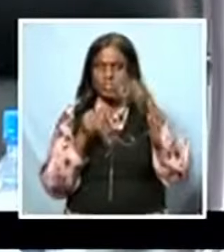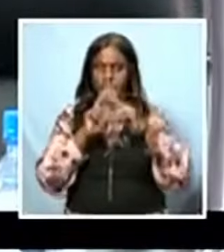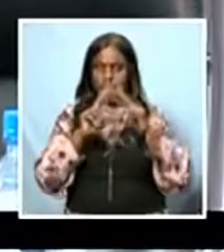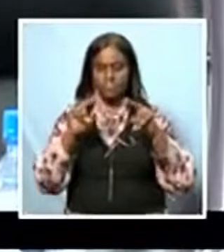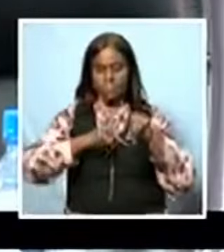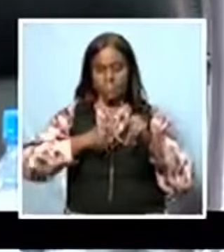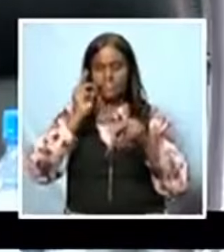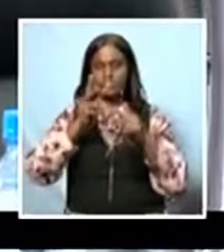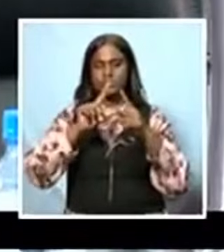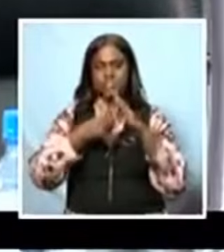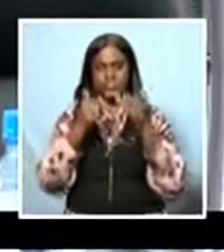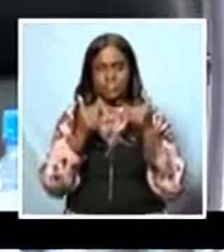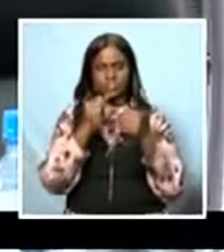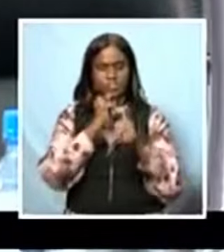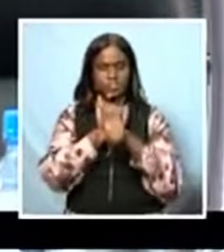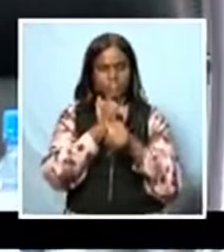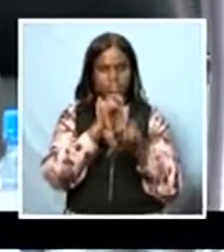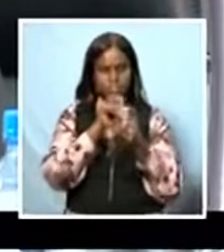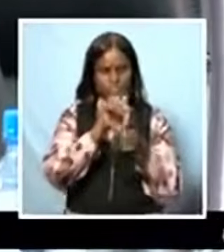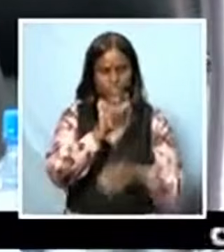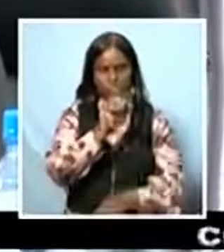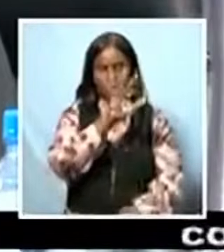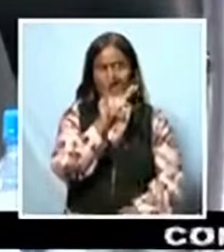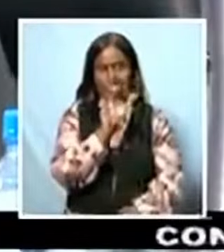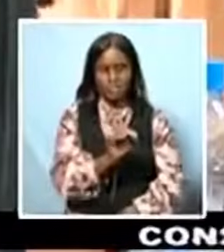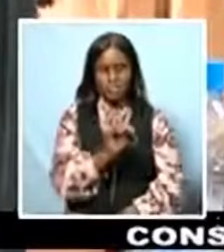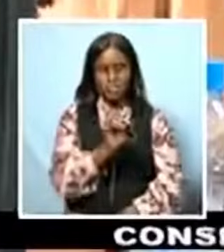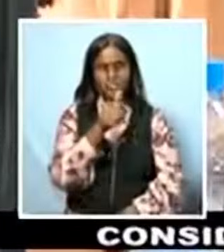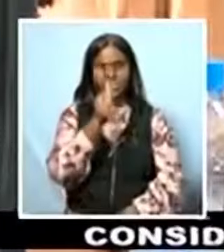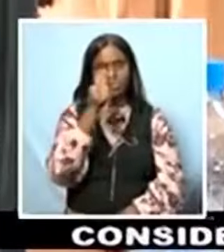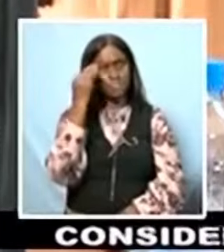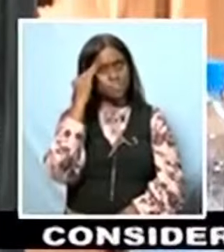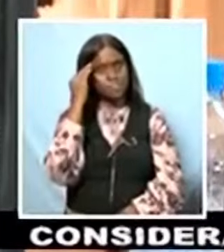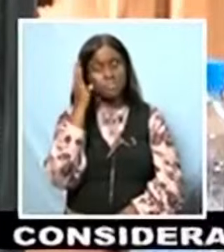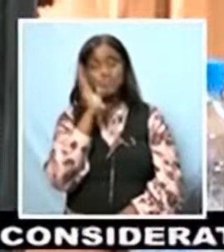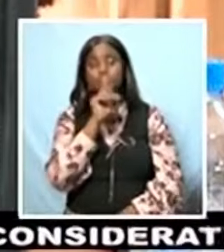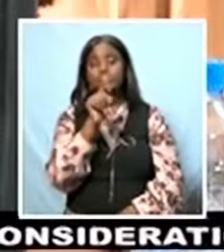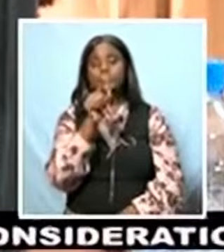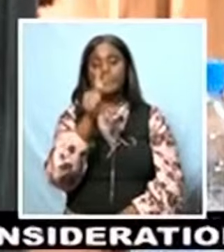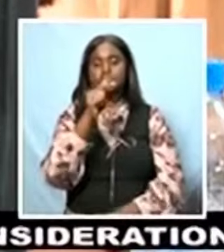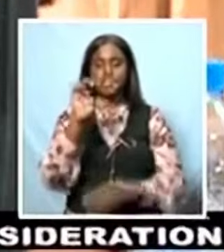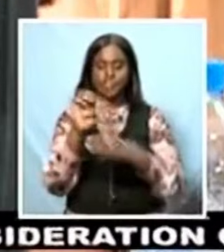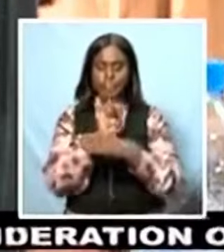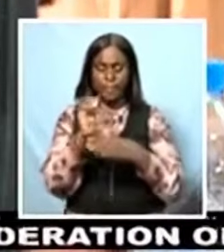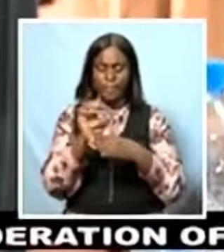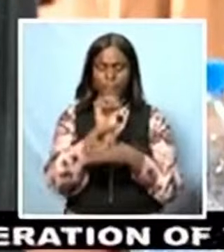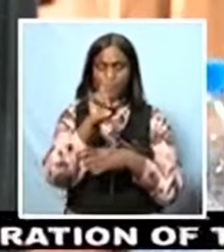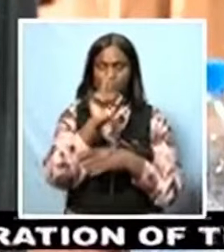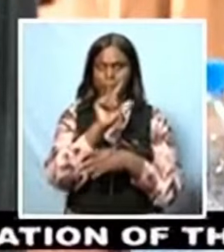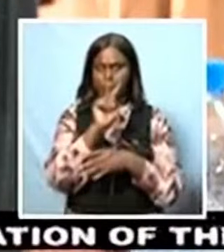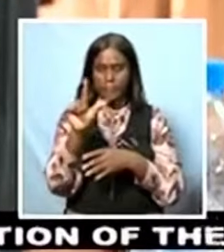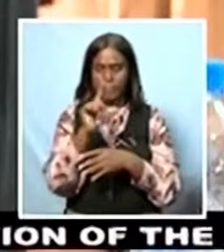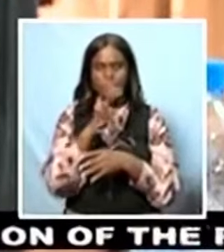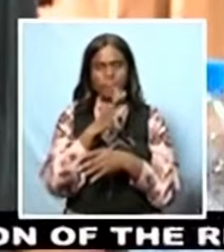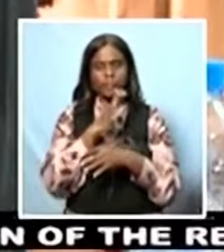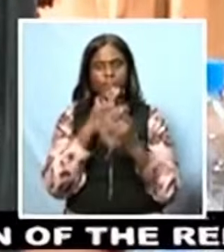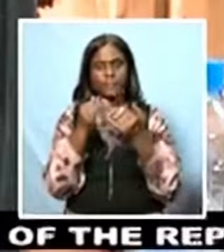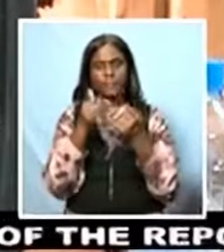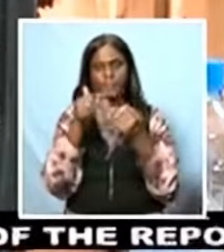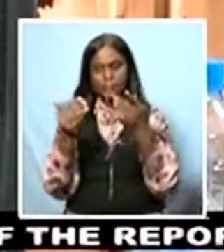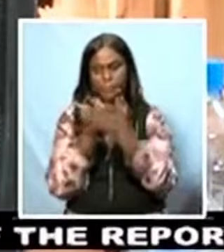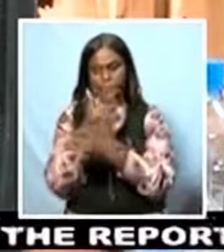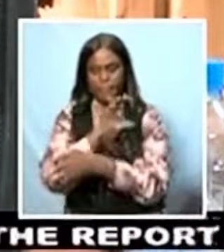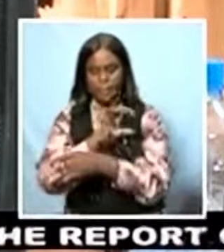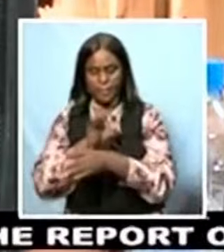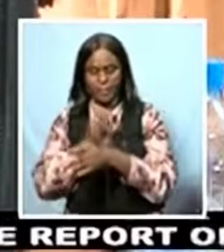start working on the 5%. Thank you. So are you confirming that your evaluation row is now updated and the new companies are